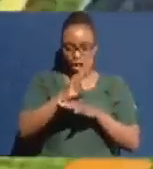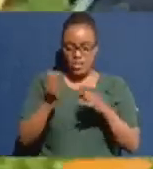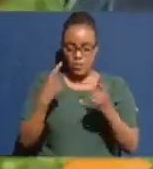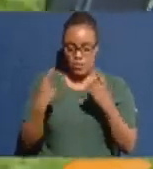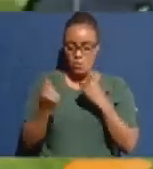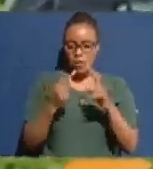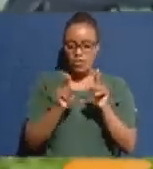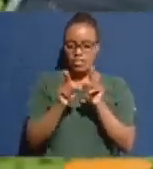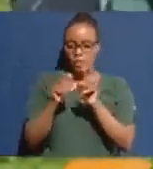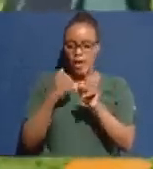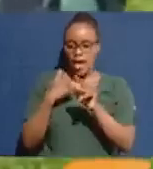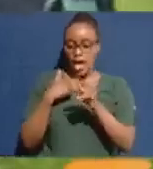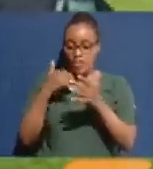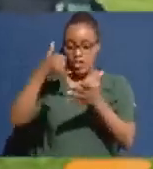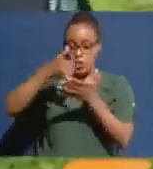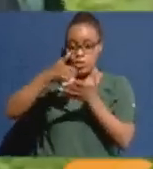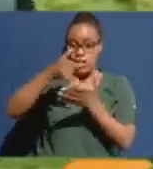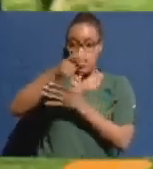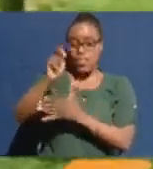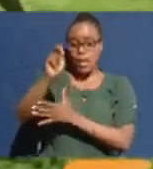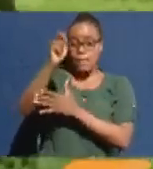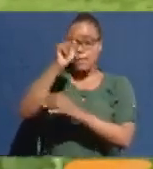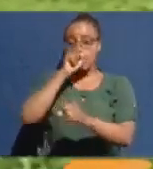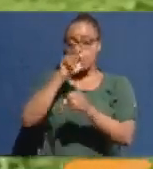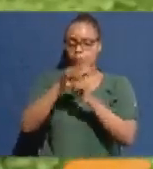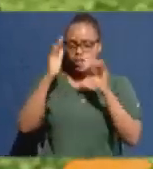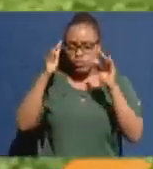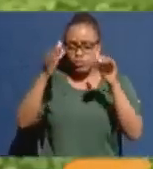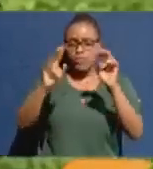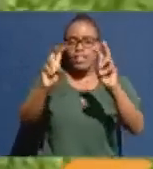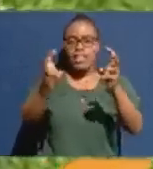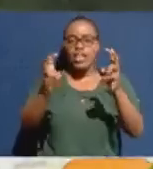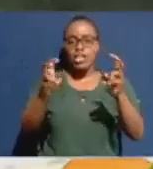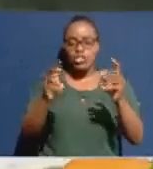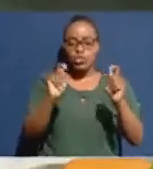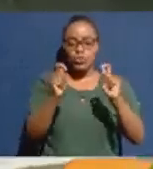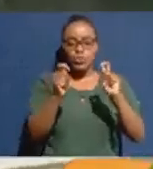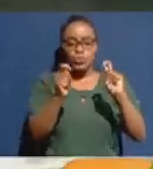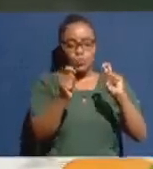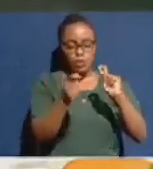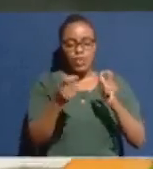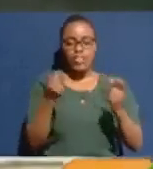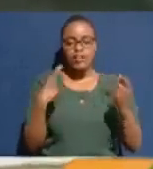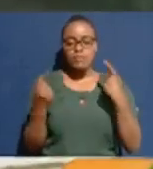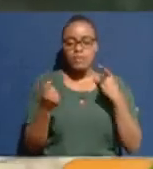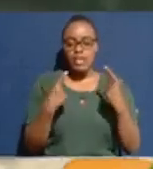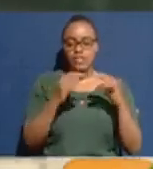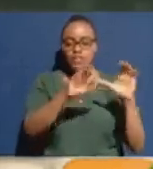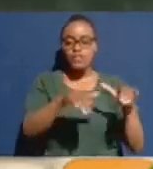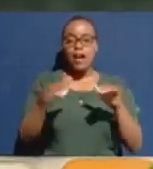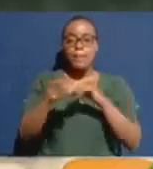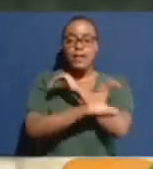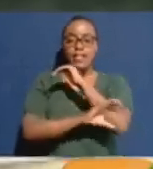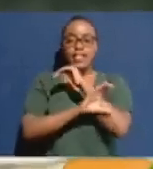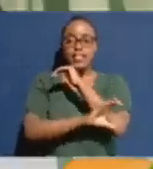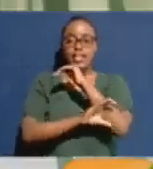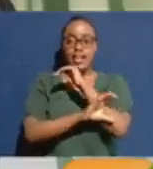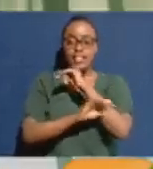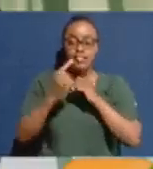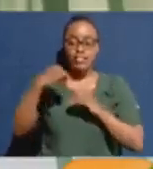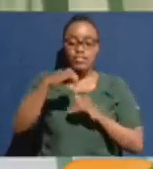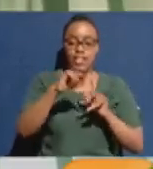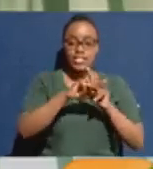also came to the fore, with the president vowing to look into the matter to revitalize tea farming in the country. Tayari